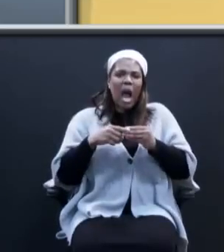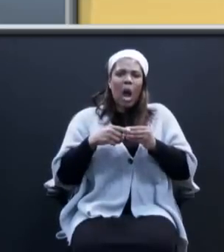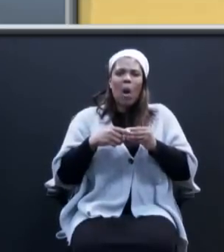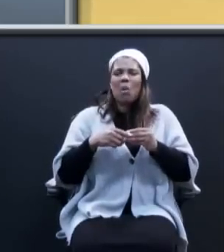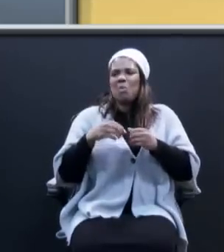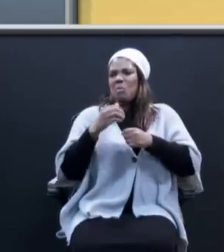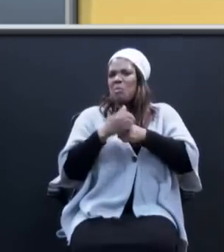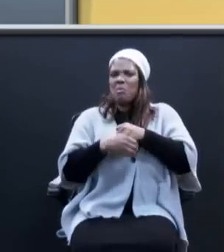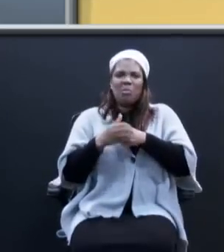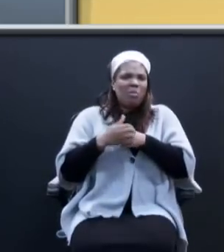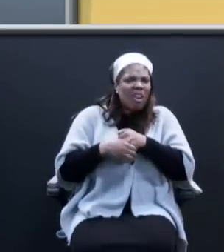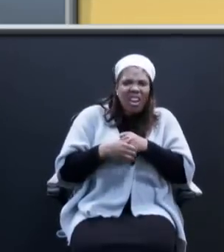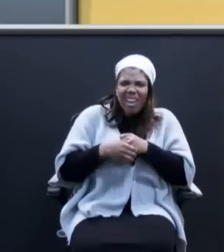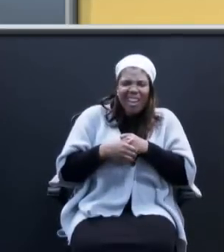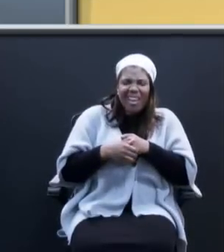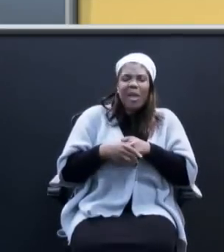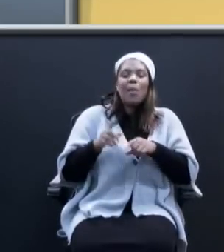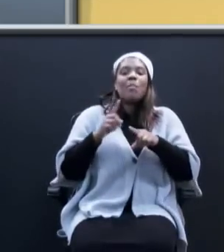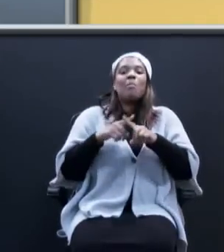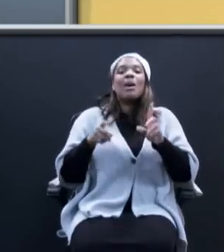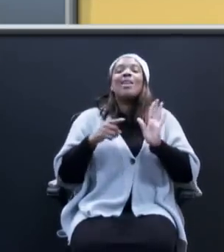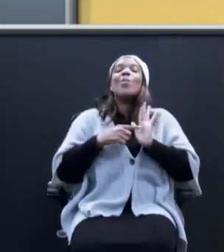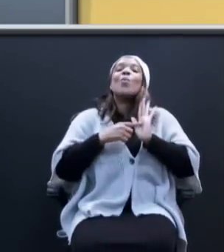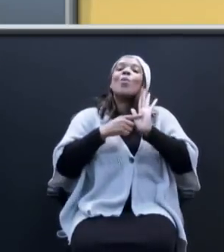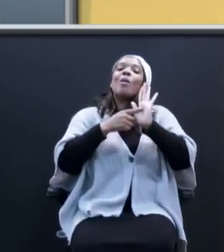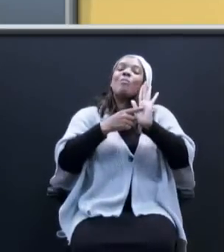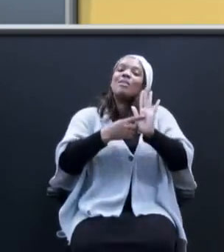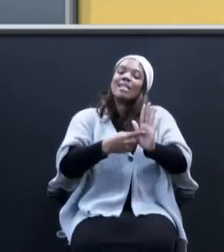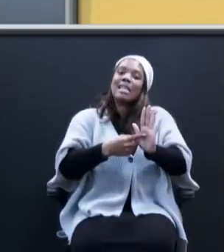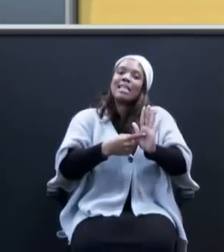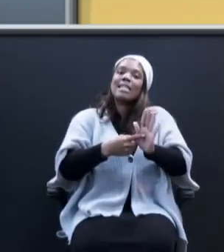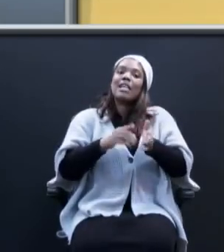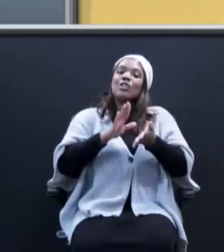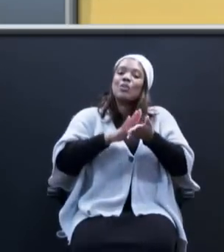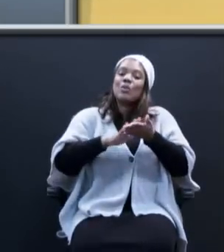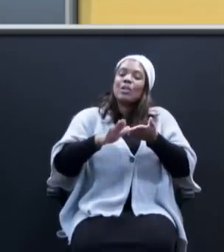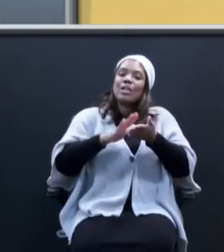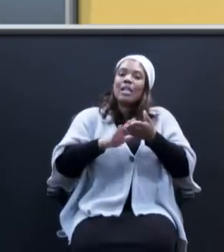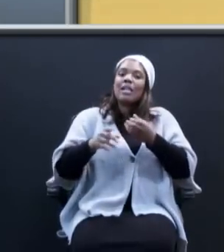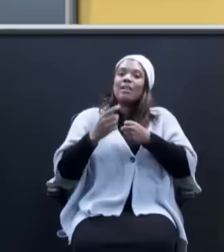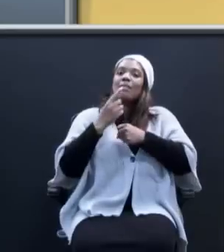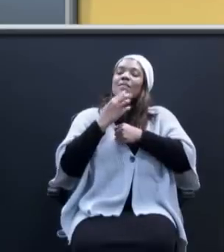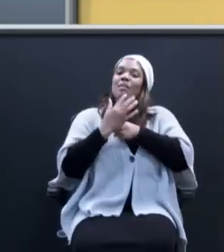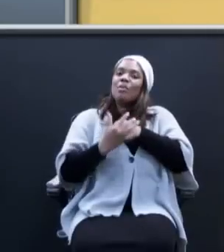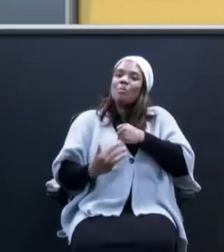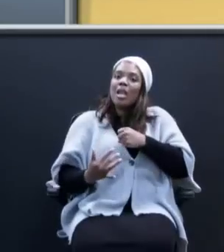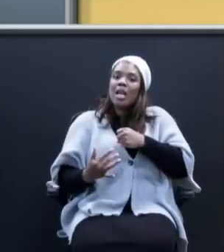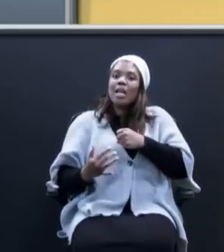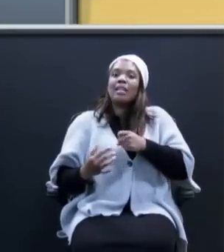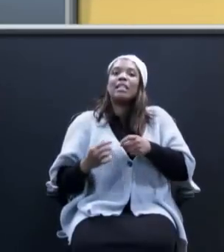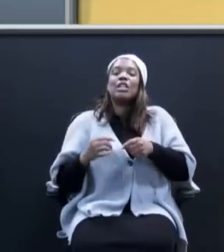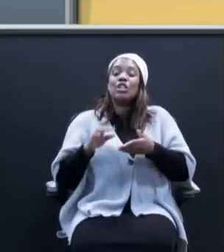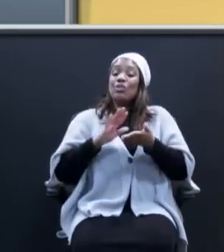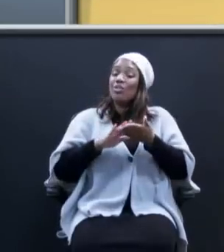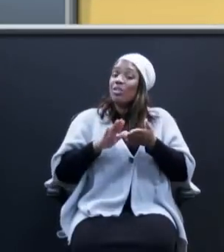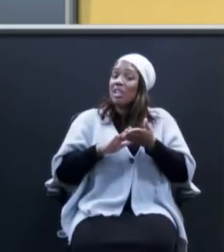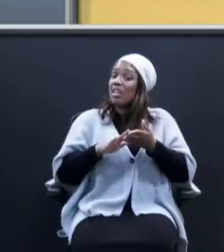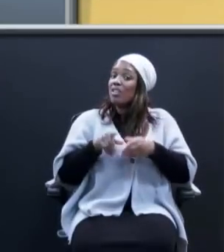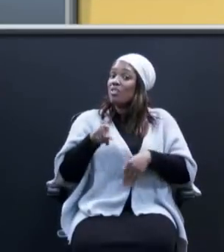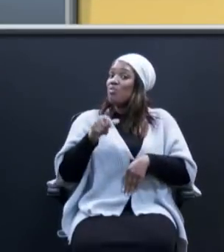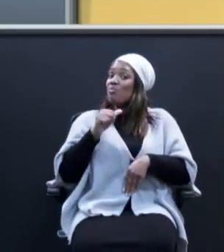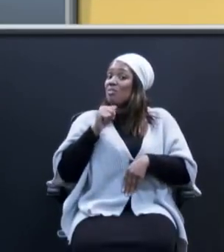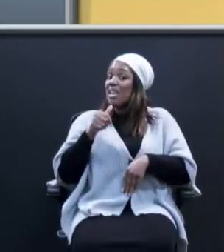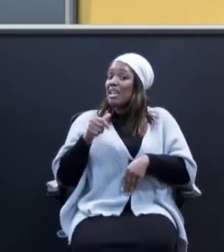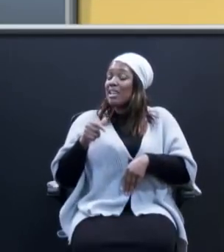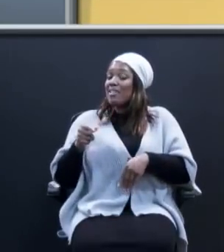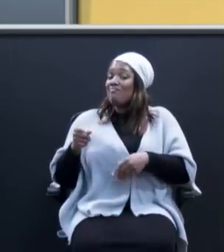cut somebody off just for eating I might forget to eat some unleavened bread. Why would he cut me off? But then I saw the